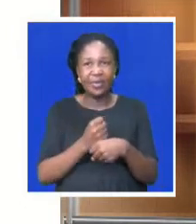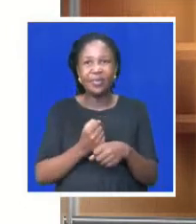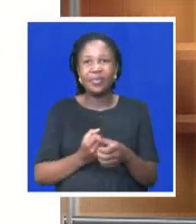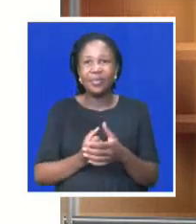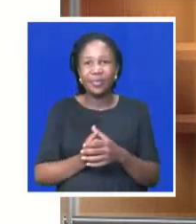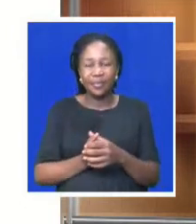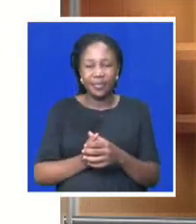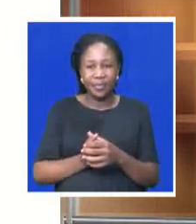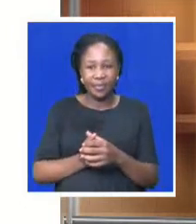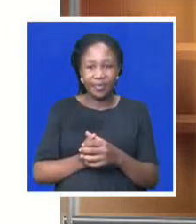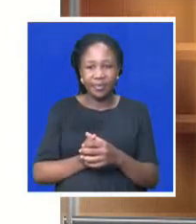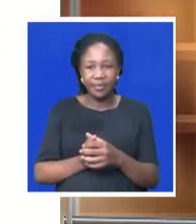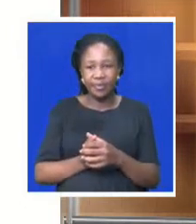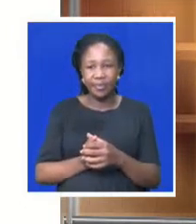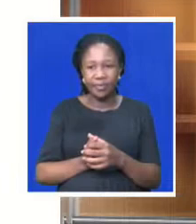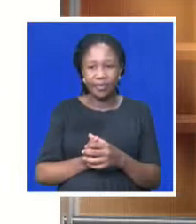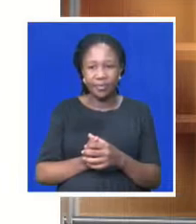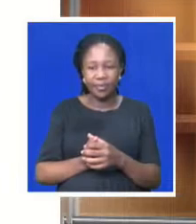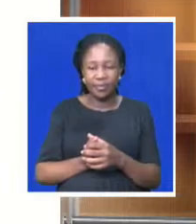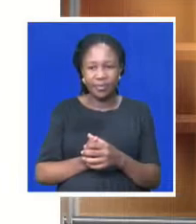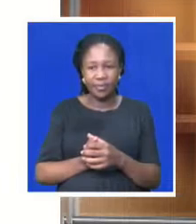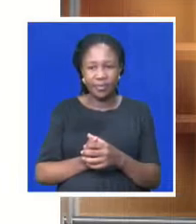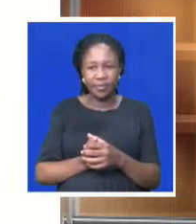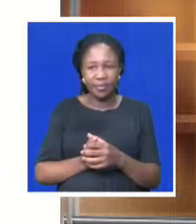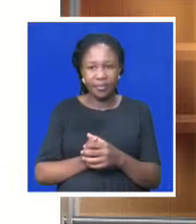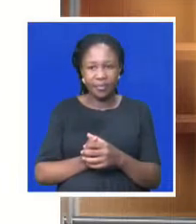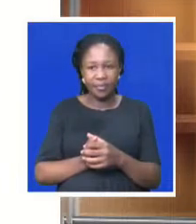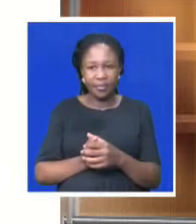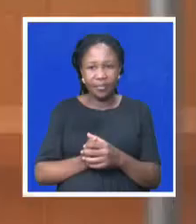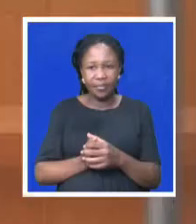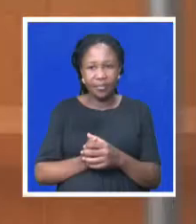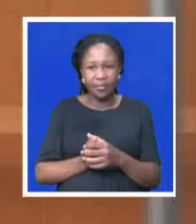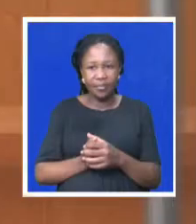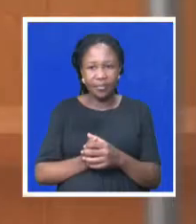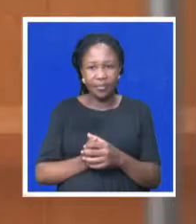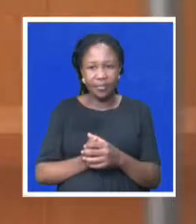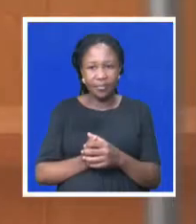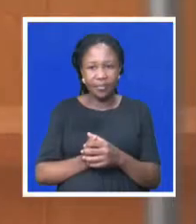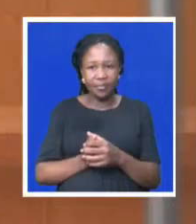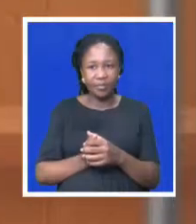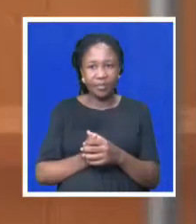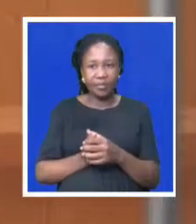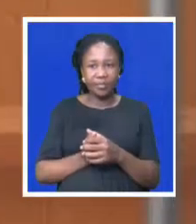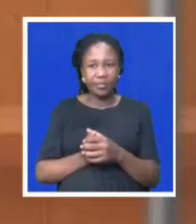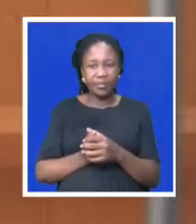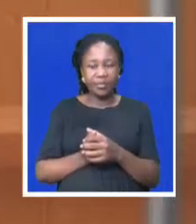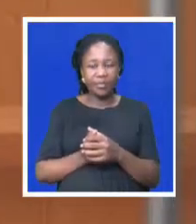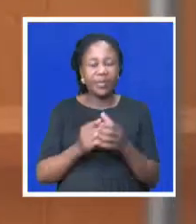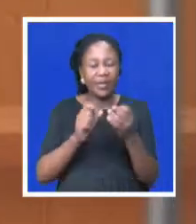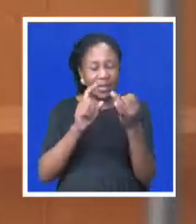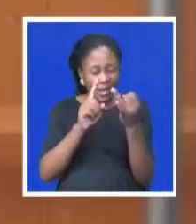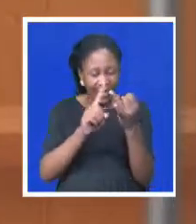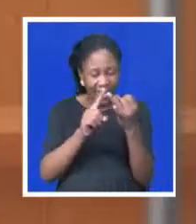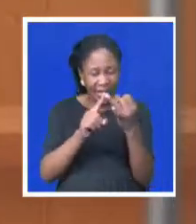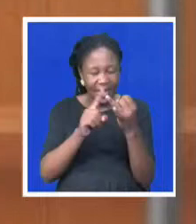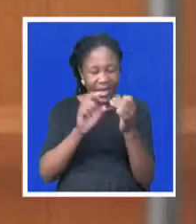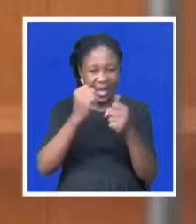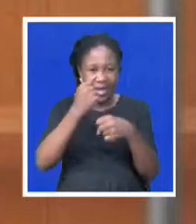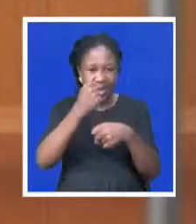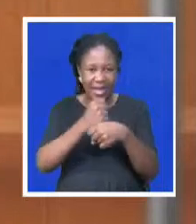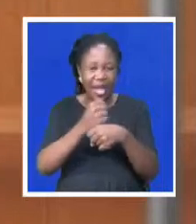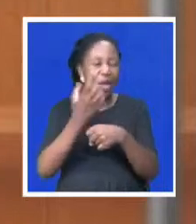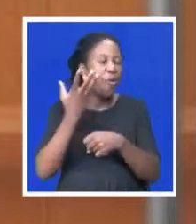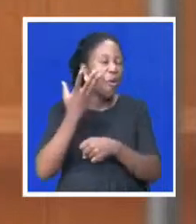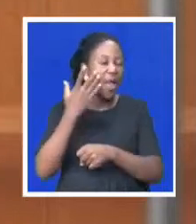home. And the second day, it's when the young girl went to show the clay pots the flowers that